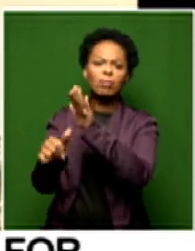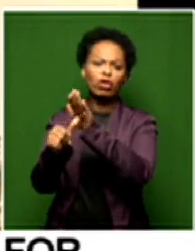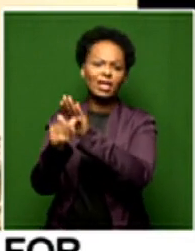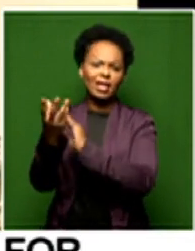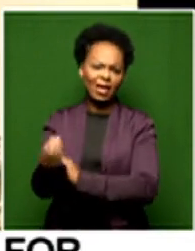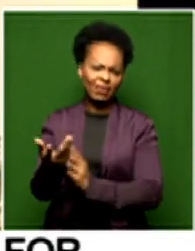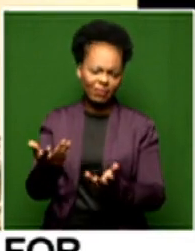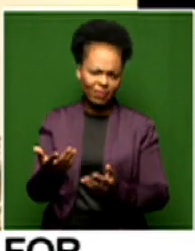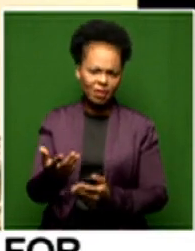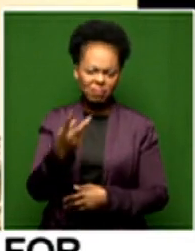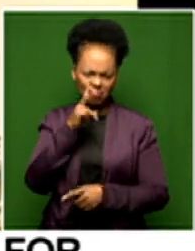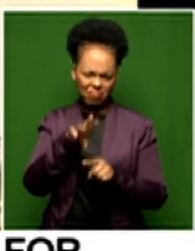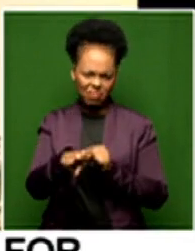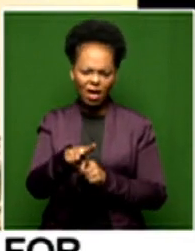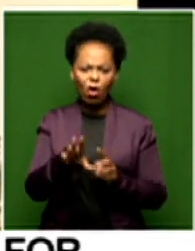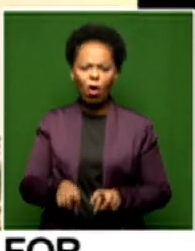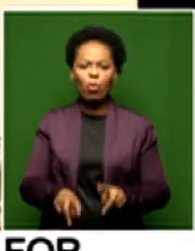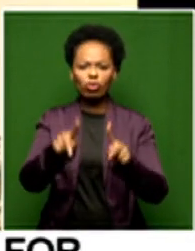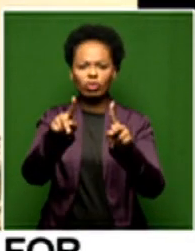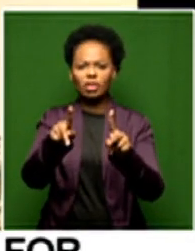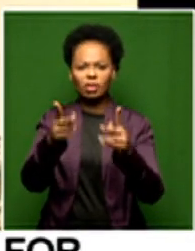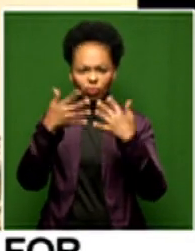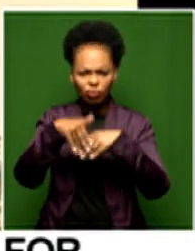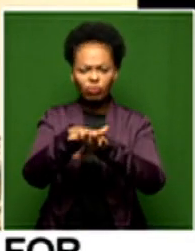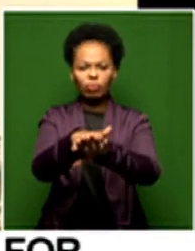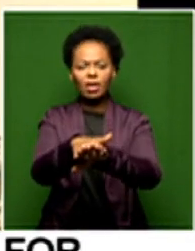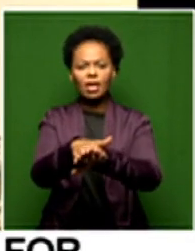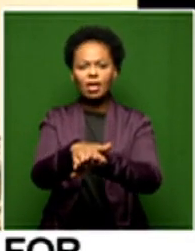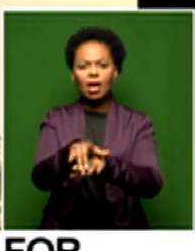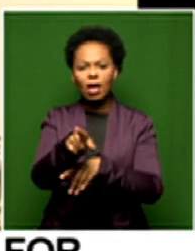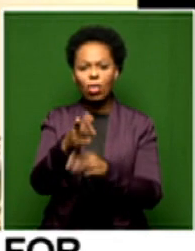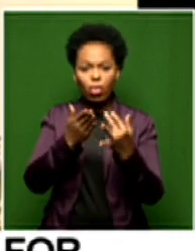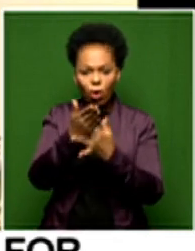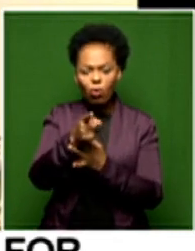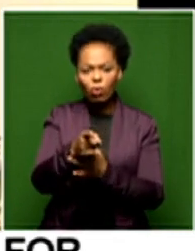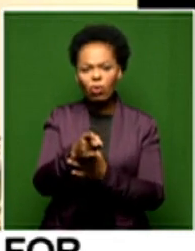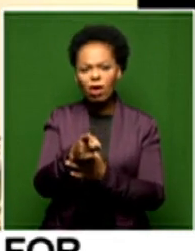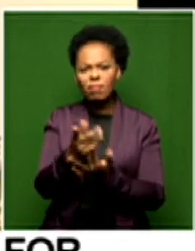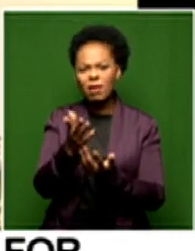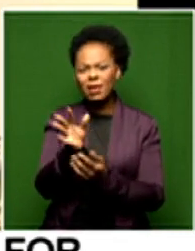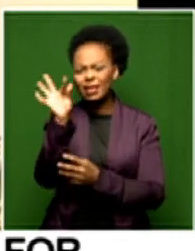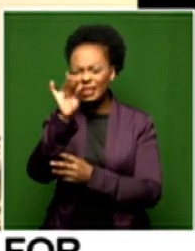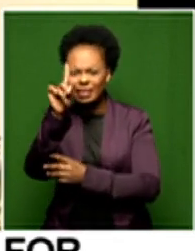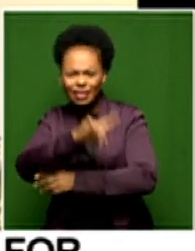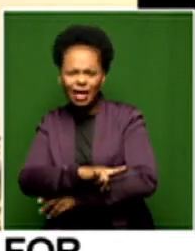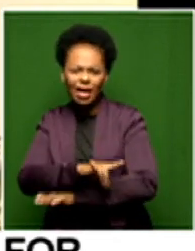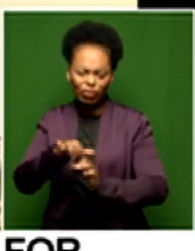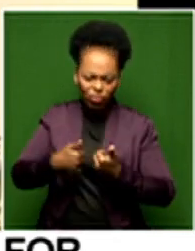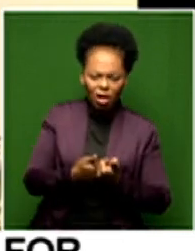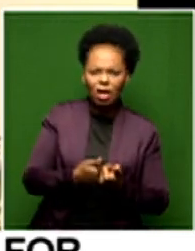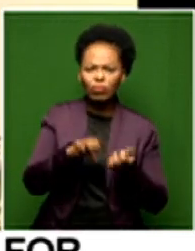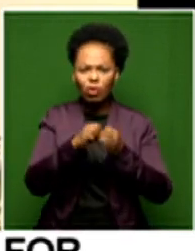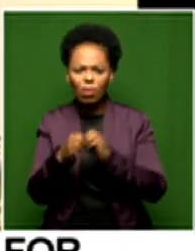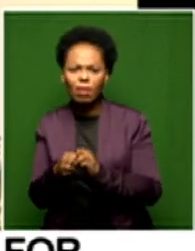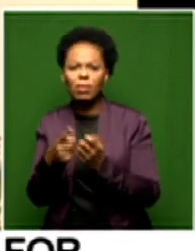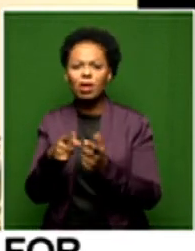look at it as an opportunity to be reintegrated, and through then the daily issues that may crop up for individuals who